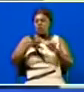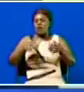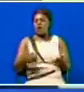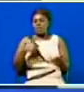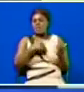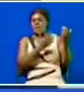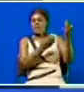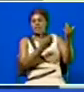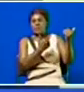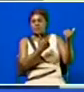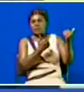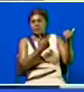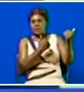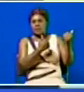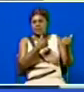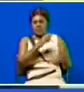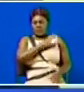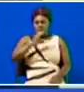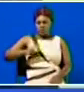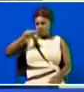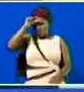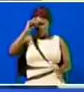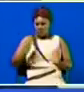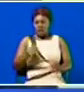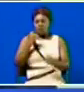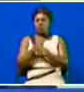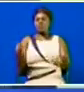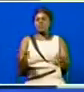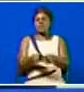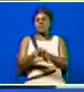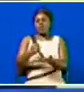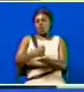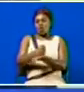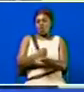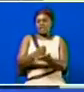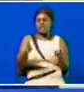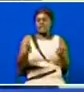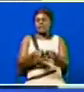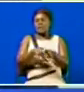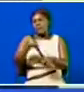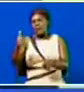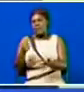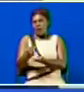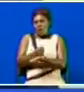I would expect, of course, the Council of Governors to do the same. Do an audit. I would expect the